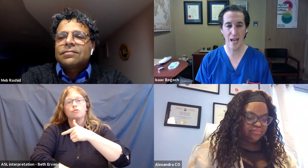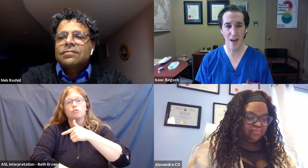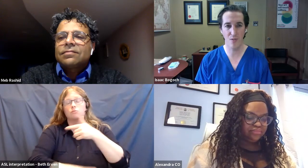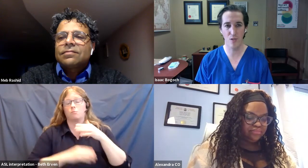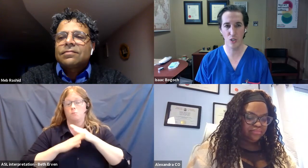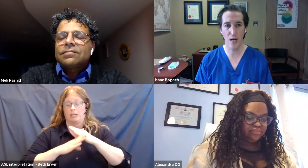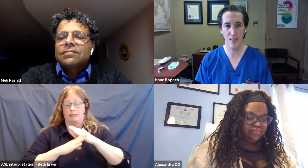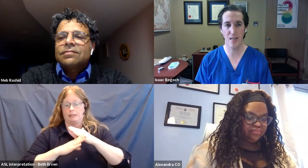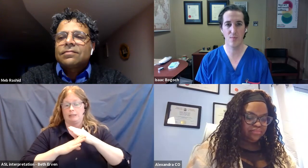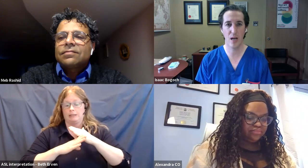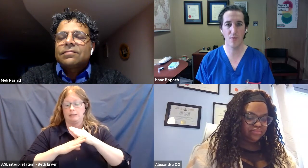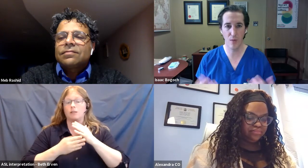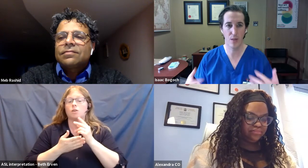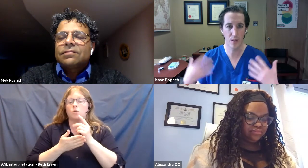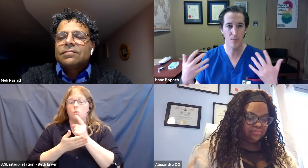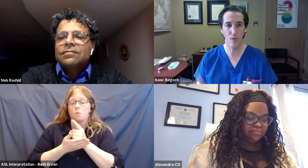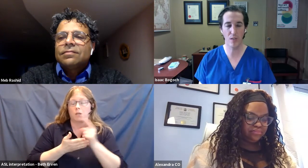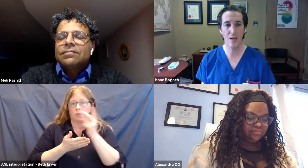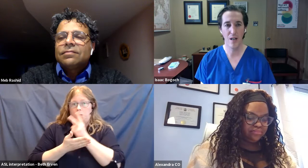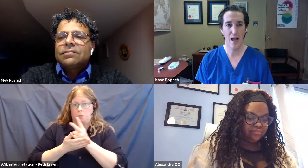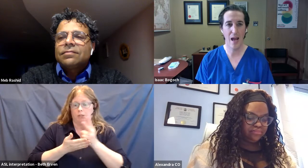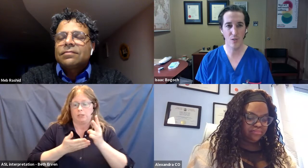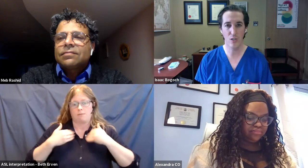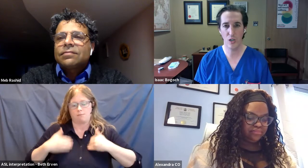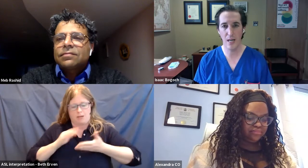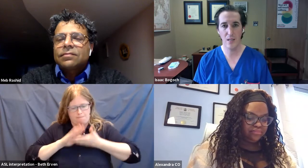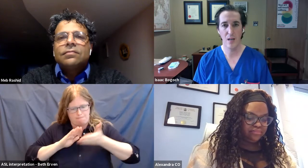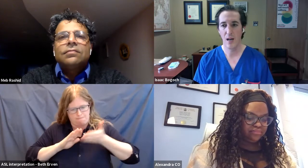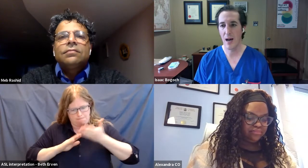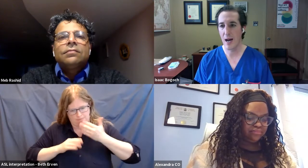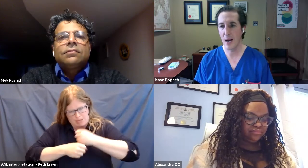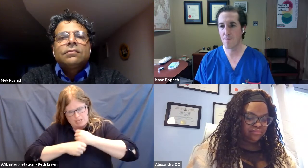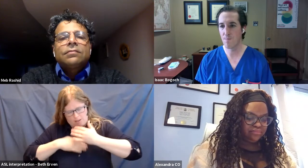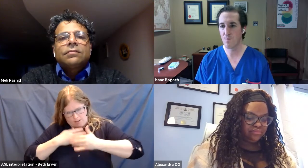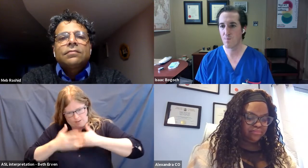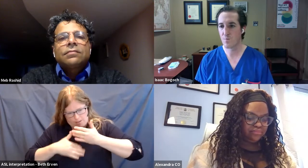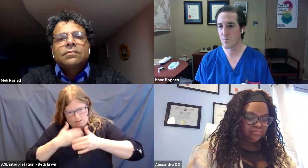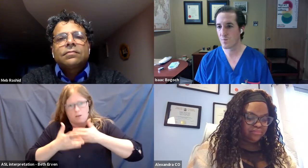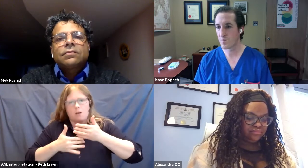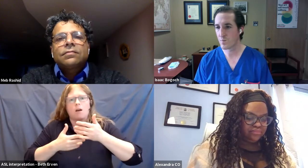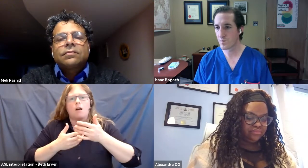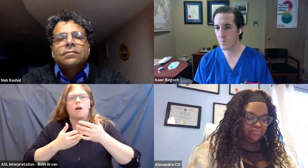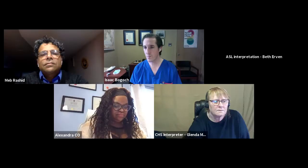2 weeks after the shot. It takes some time for you to build up immunity after the shot.